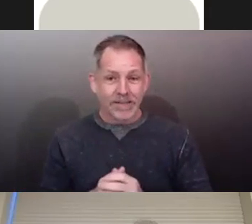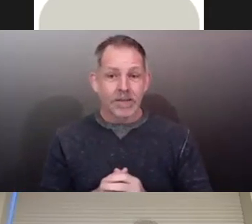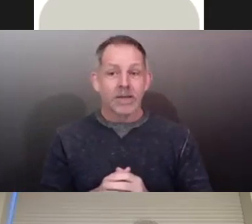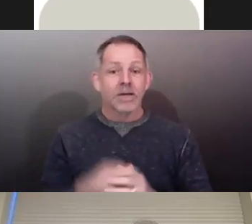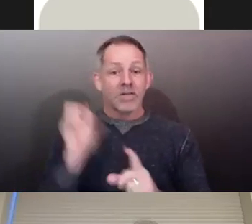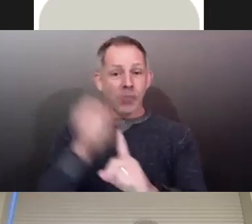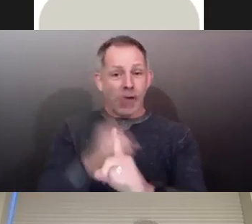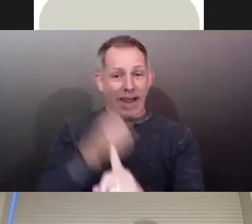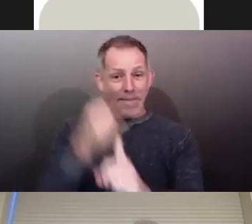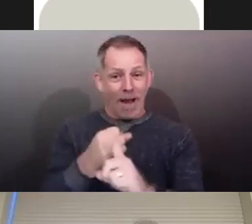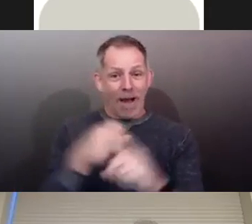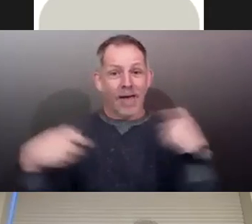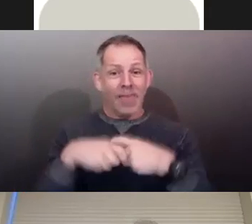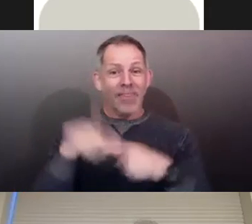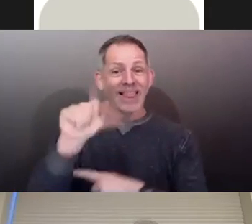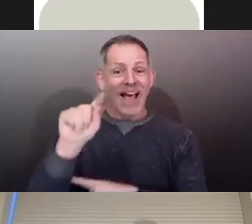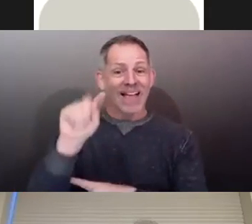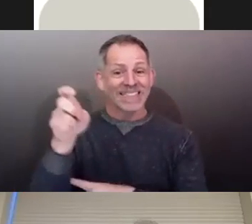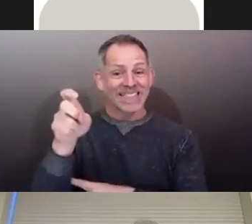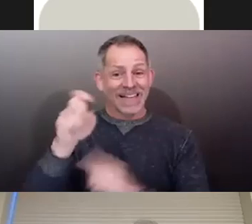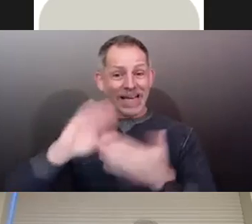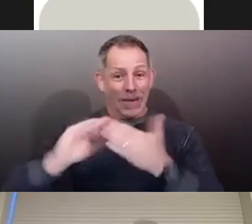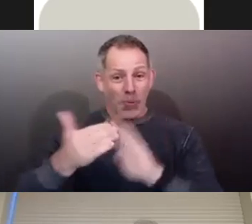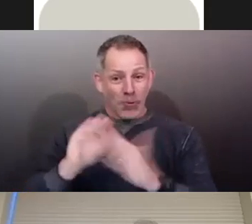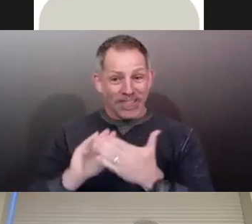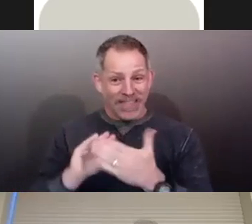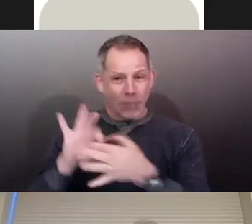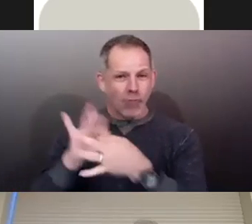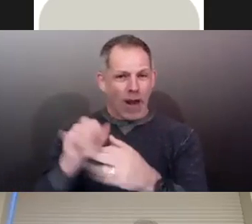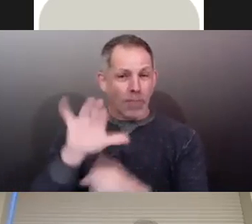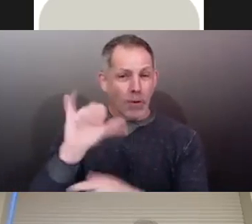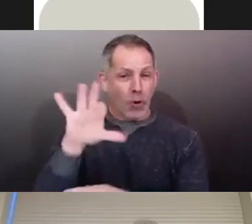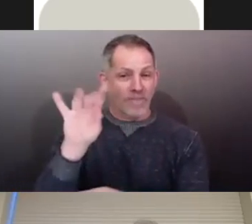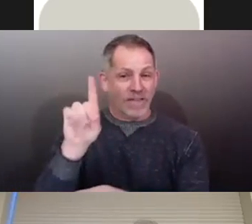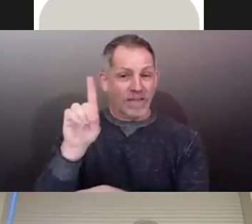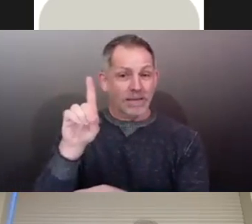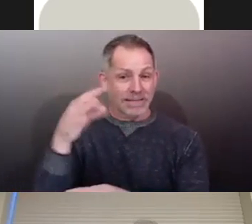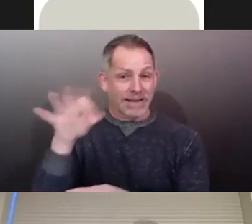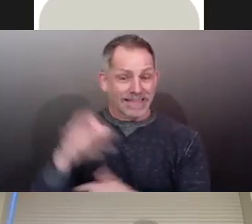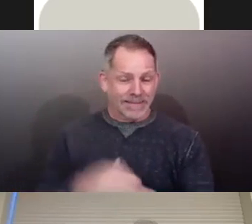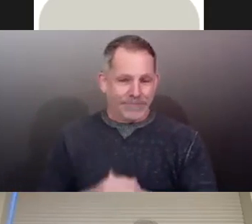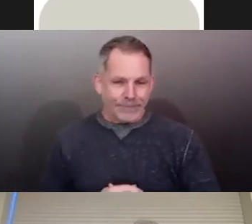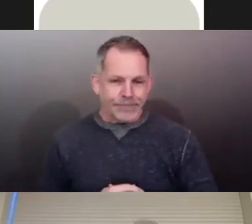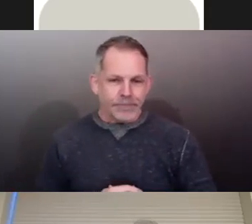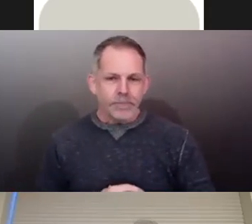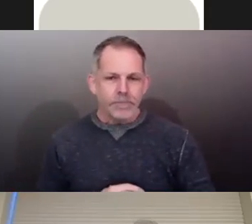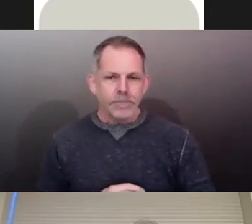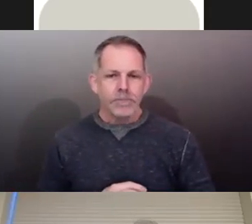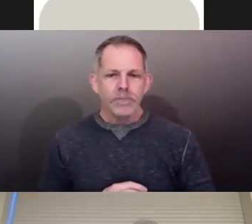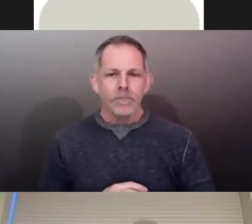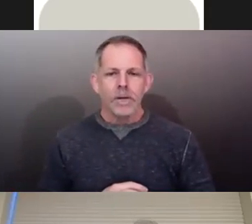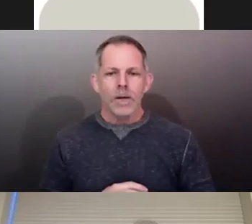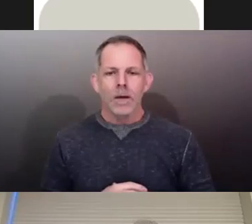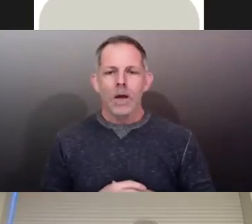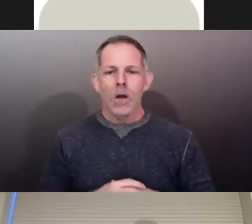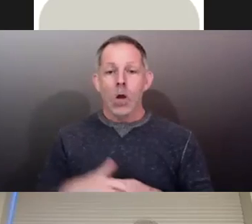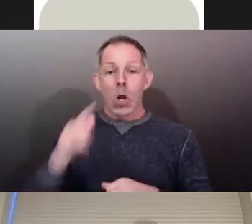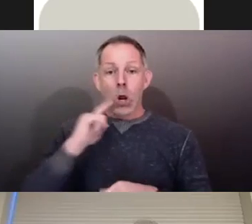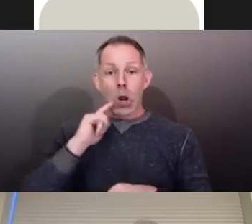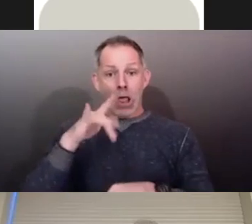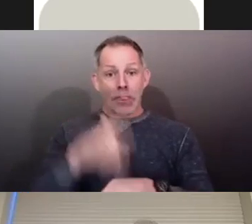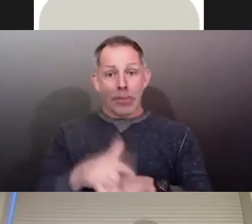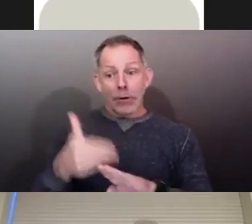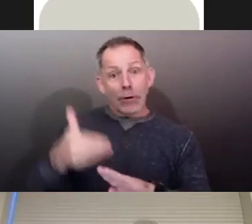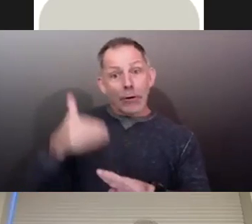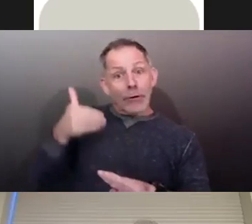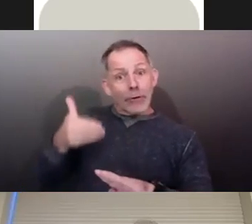the pandemic. There were a few key early decisions that have been proven very helpful to us and gave us a model to